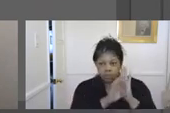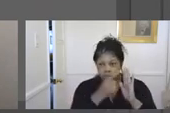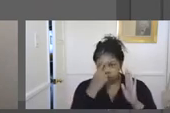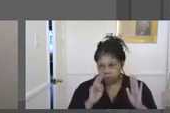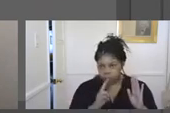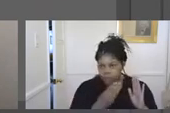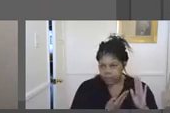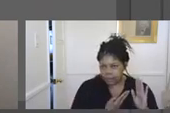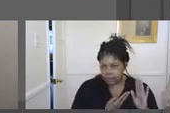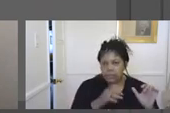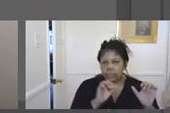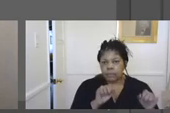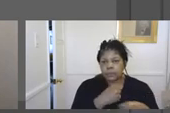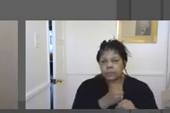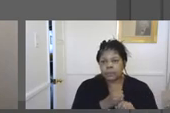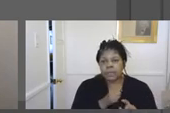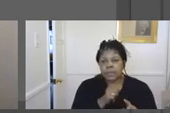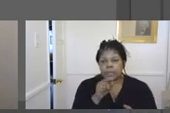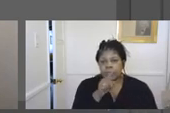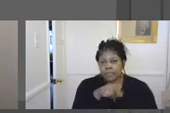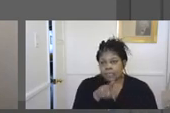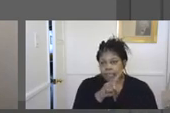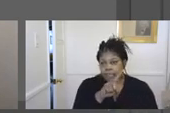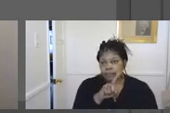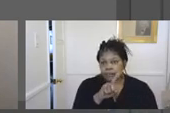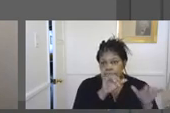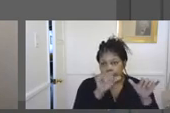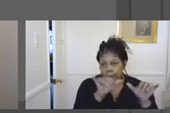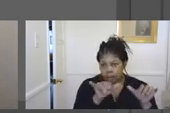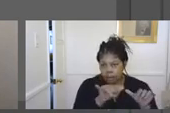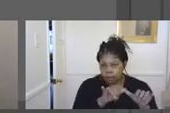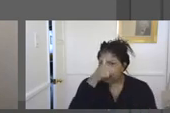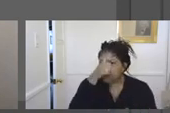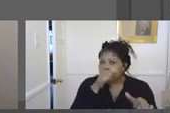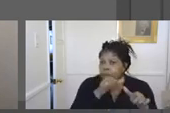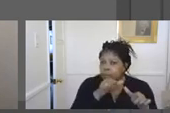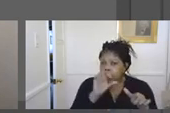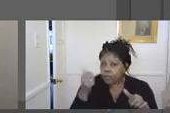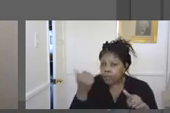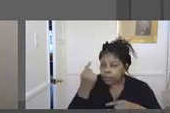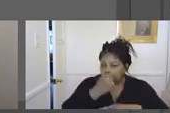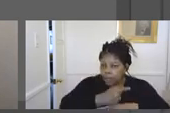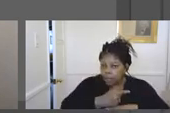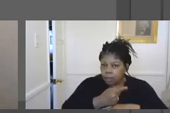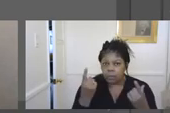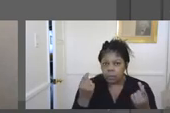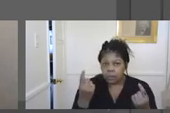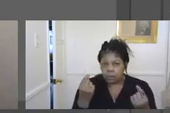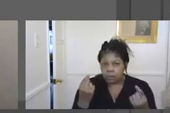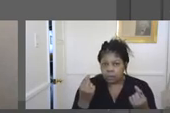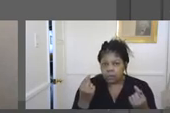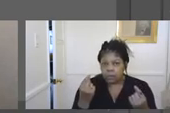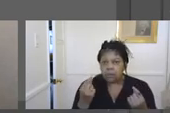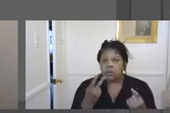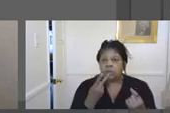into a pattern, if you recall from the other day, what you have to do is you have to bring up your swatch